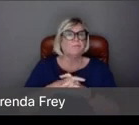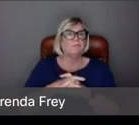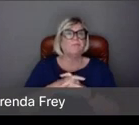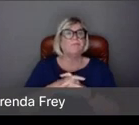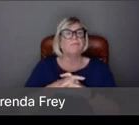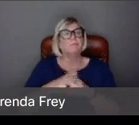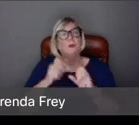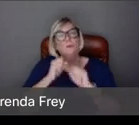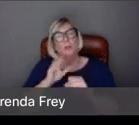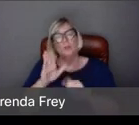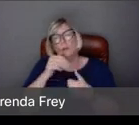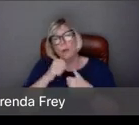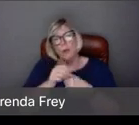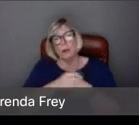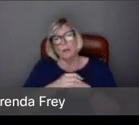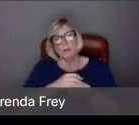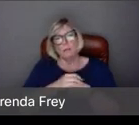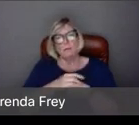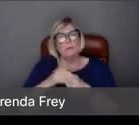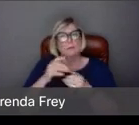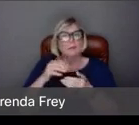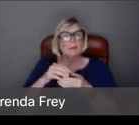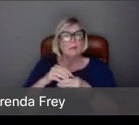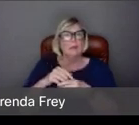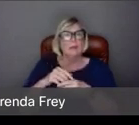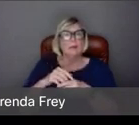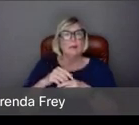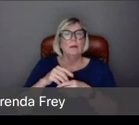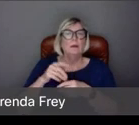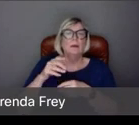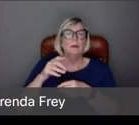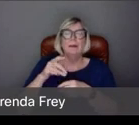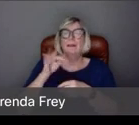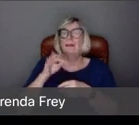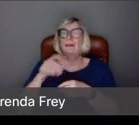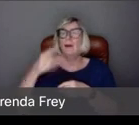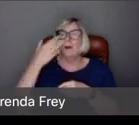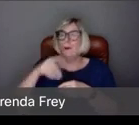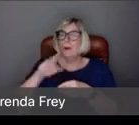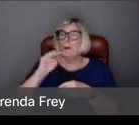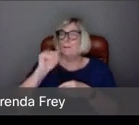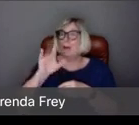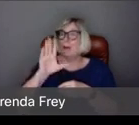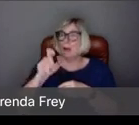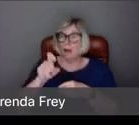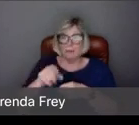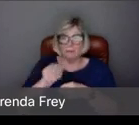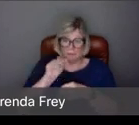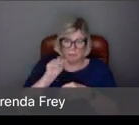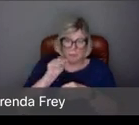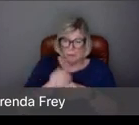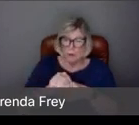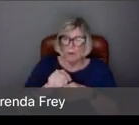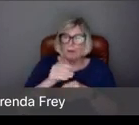So protect your mail, outgoing mail. Don't put up the red flag. Believe it or not, people do steal mail. They do drive around. They do look for those